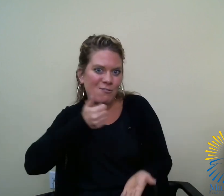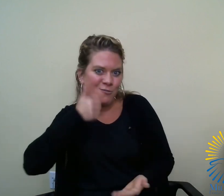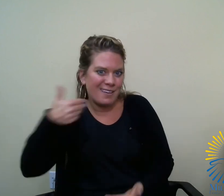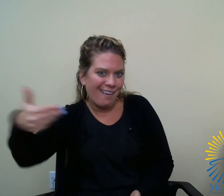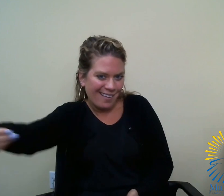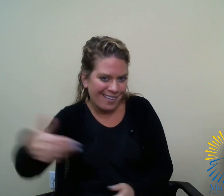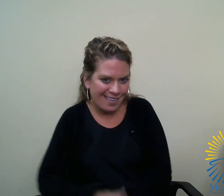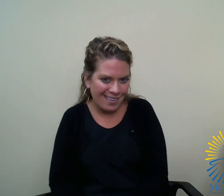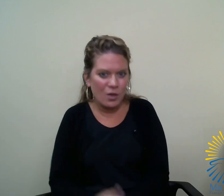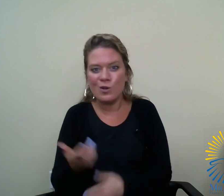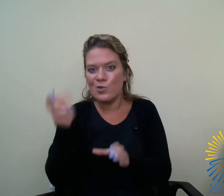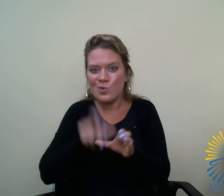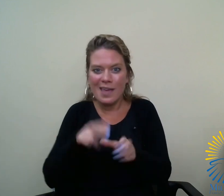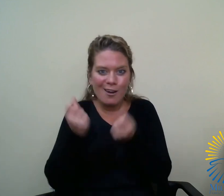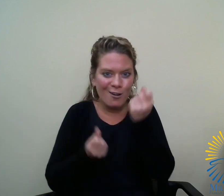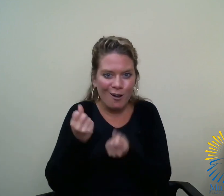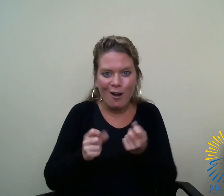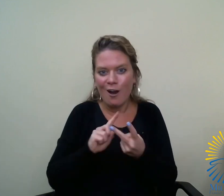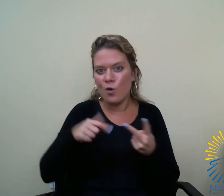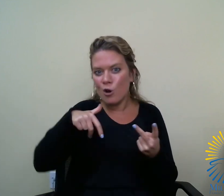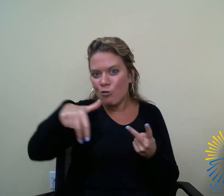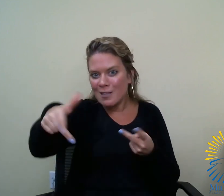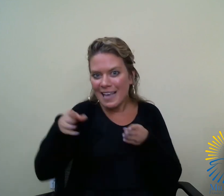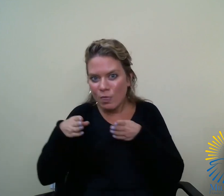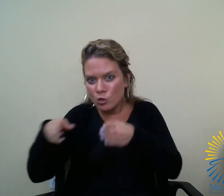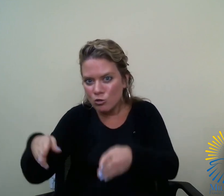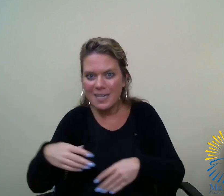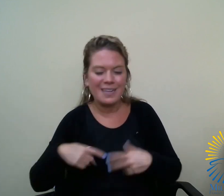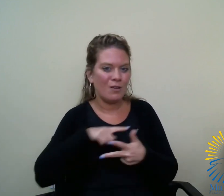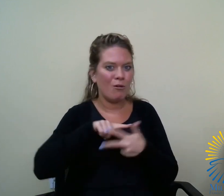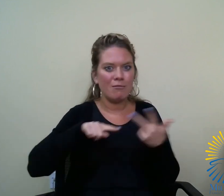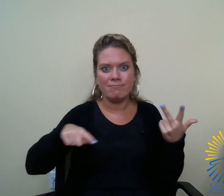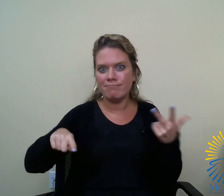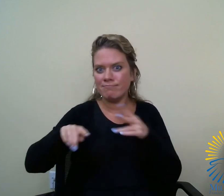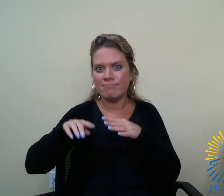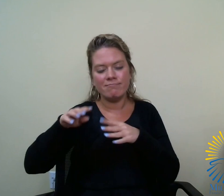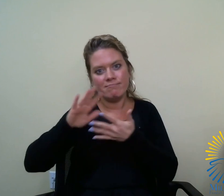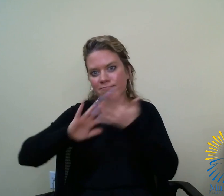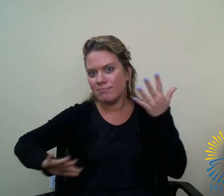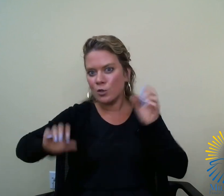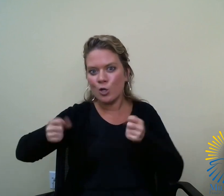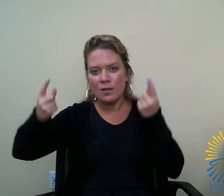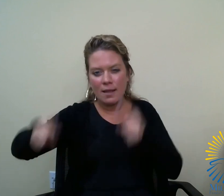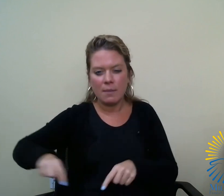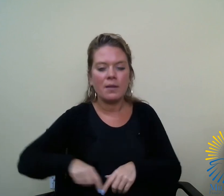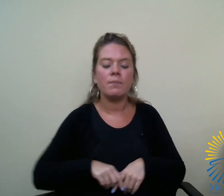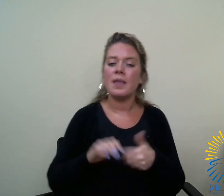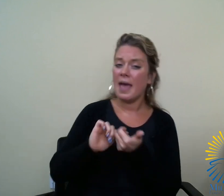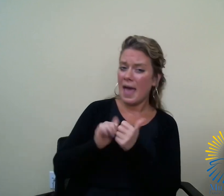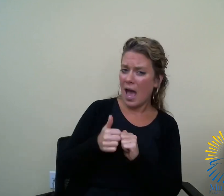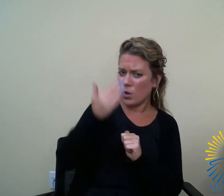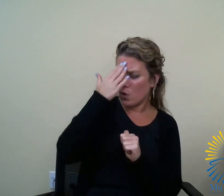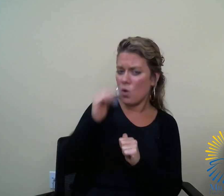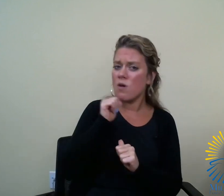every single day, like getting in a car or like crossing the street or yeah. How can we be sure that there won't be long-term